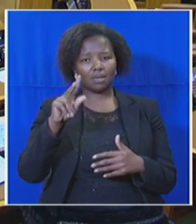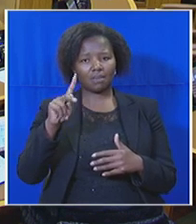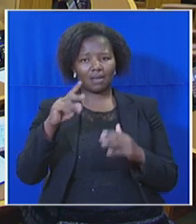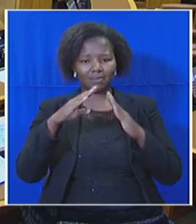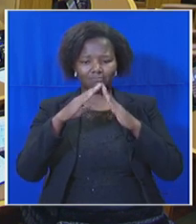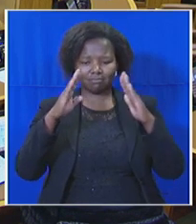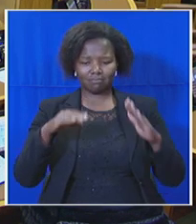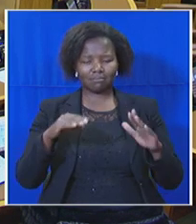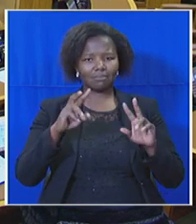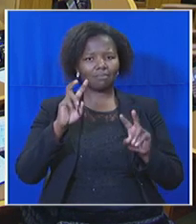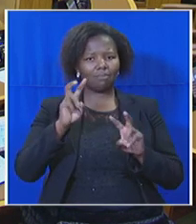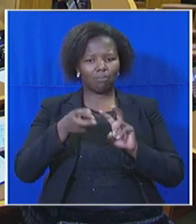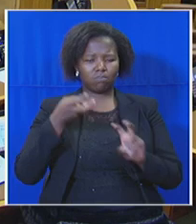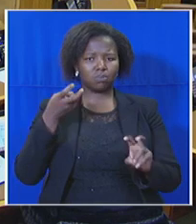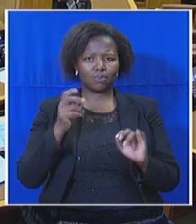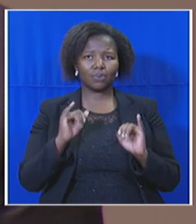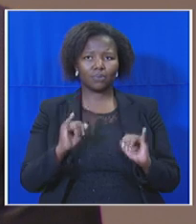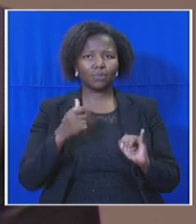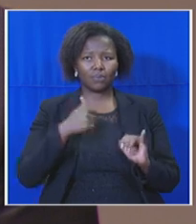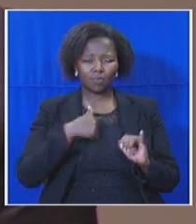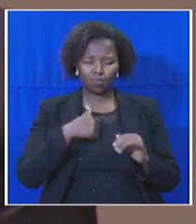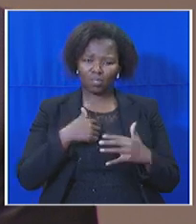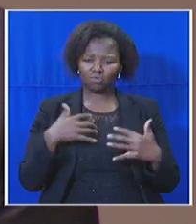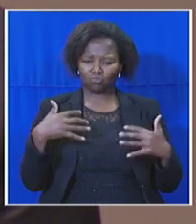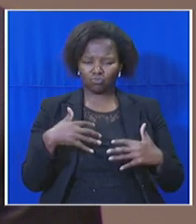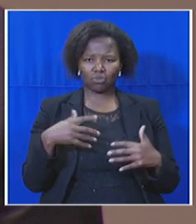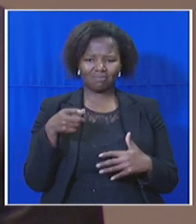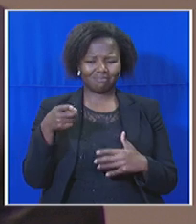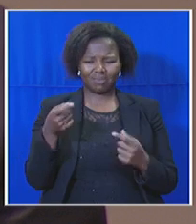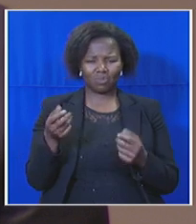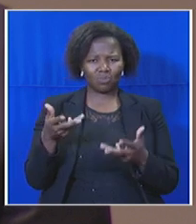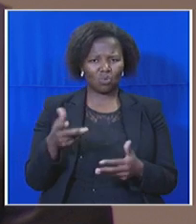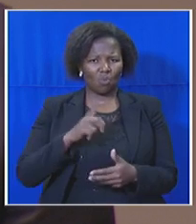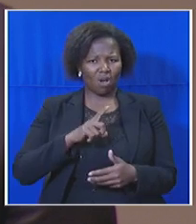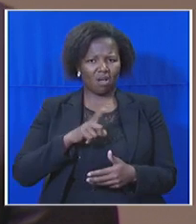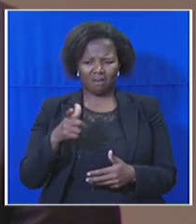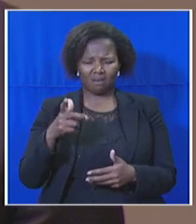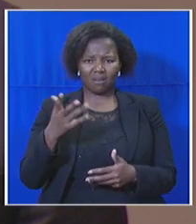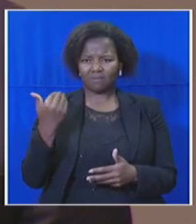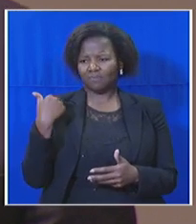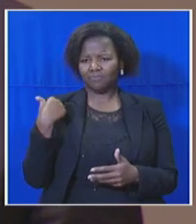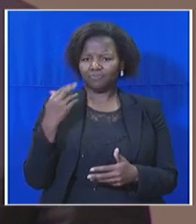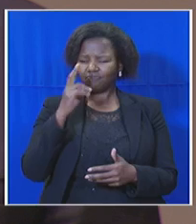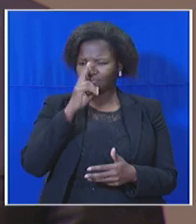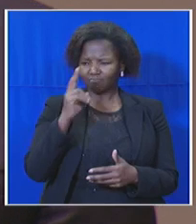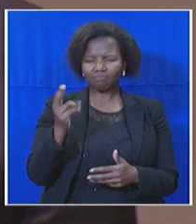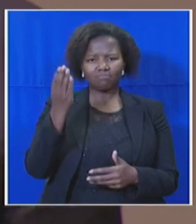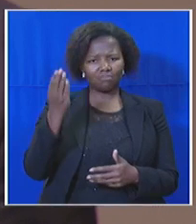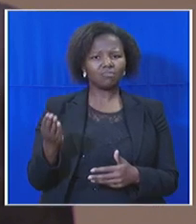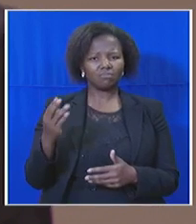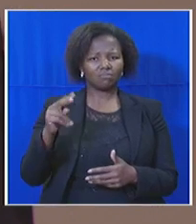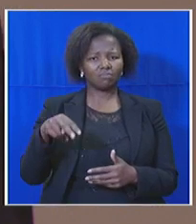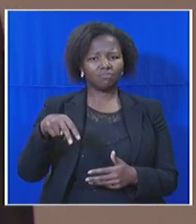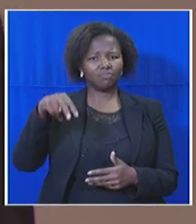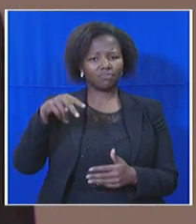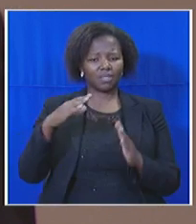recently. We are angered and deeply offended by this senseless desecration of the memorial which was erected in honor of J.B. Marks outside